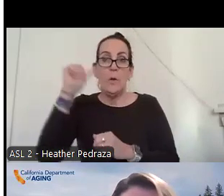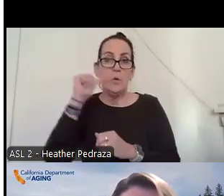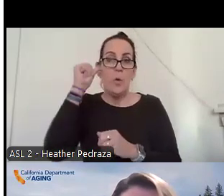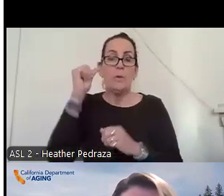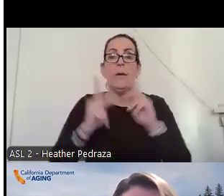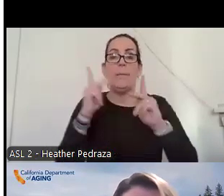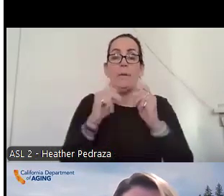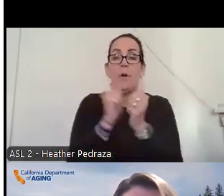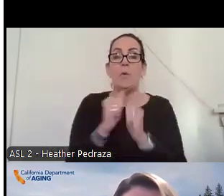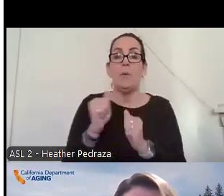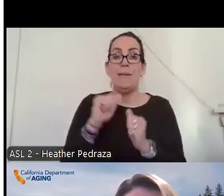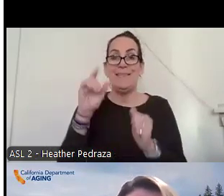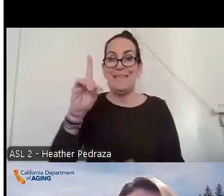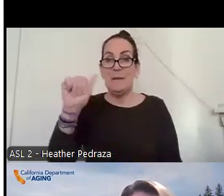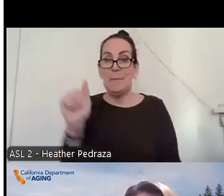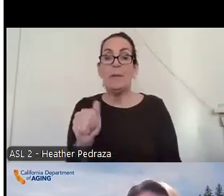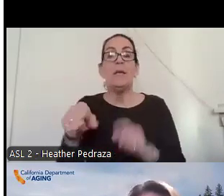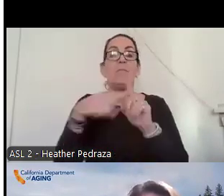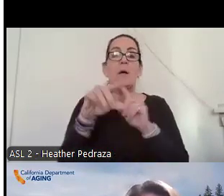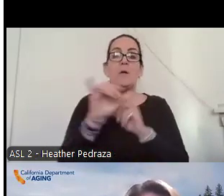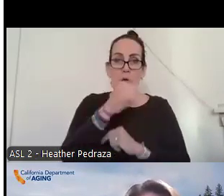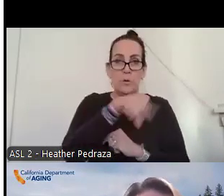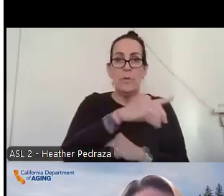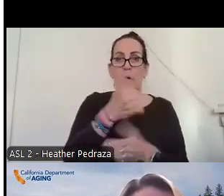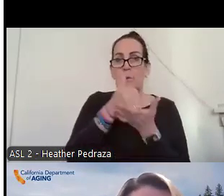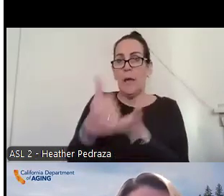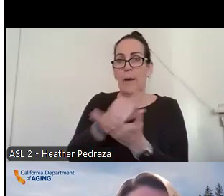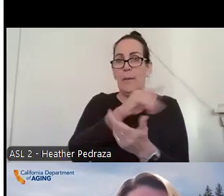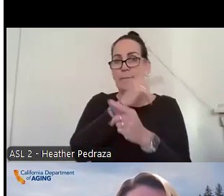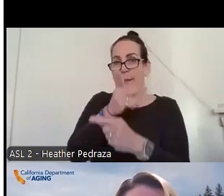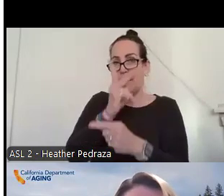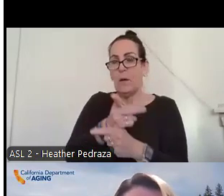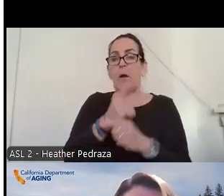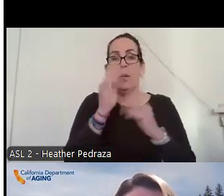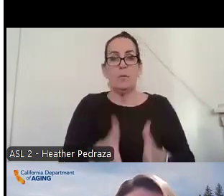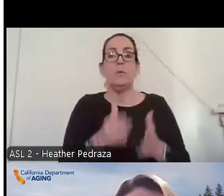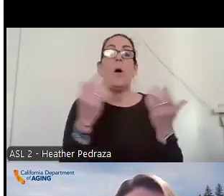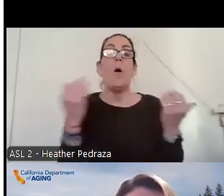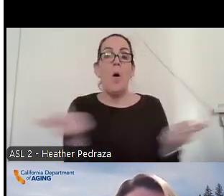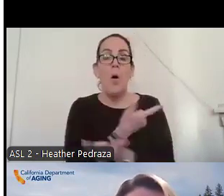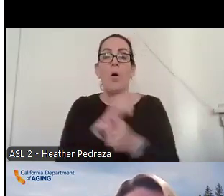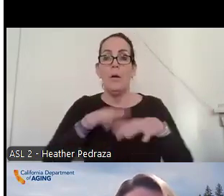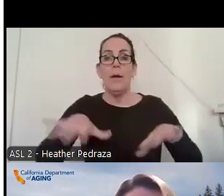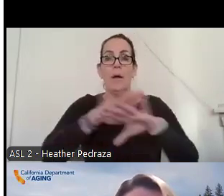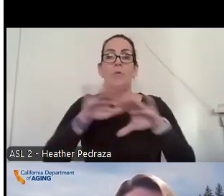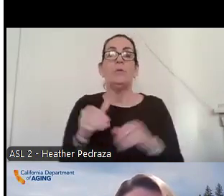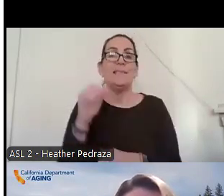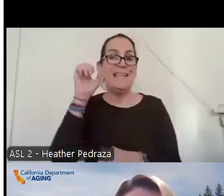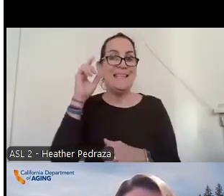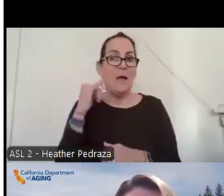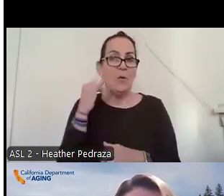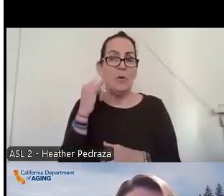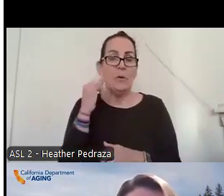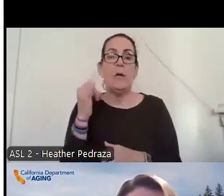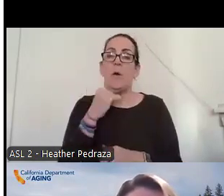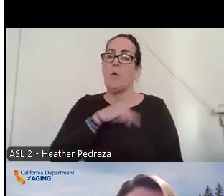in kind of the all regions of California. And we're so pleased with the membership that